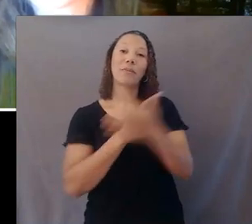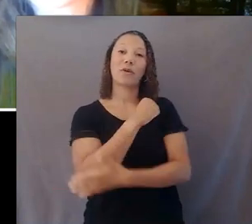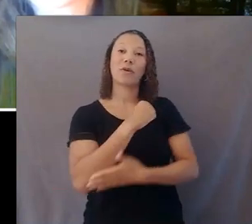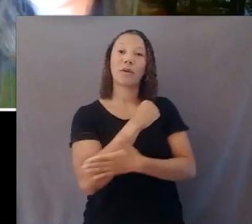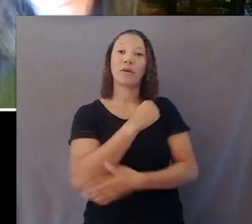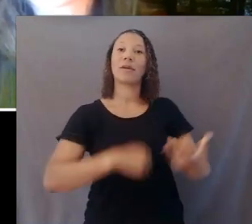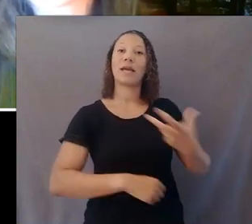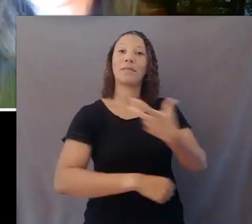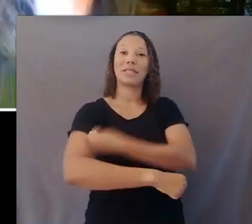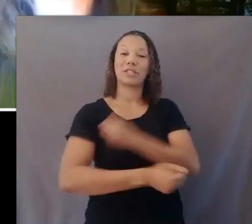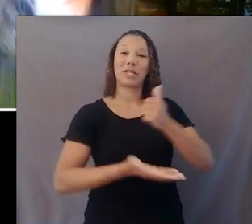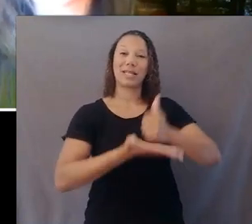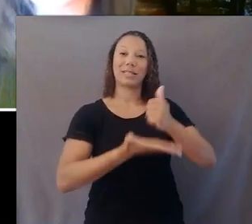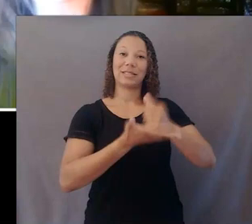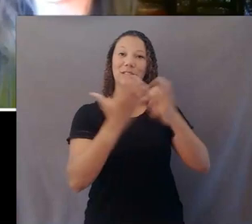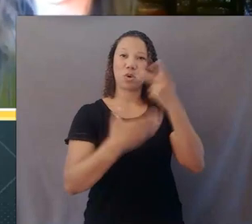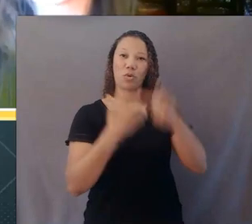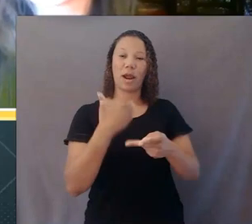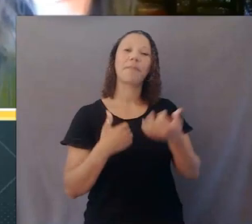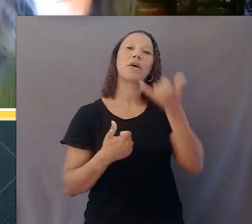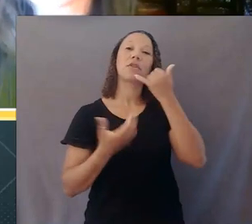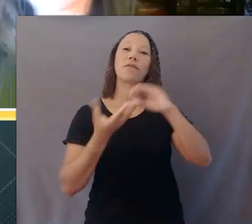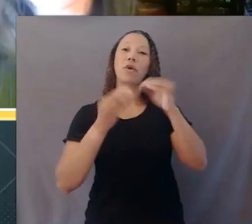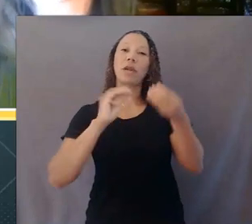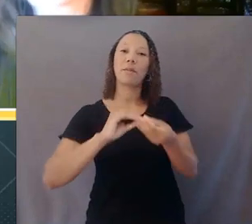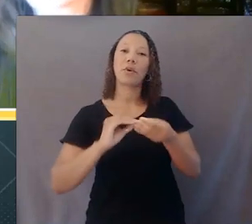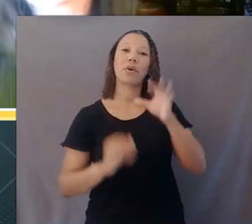Immunization Assistance Program, and that number is